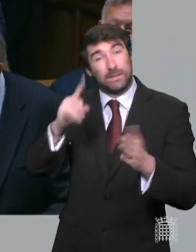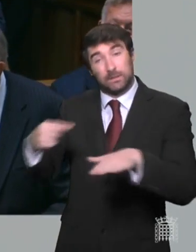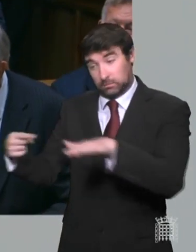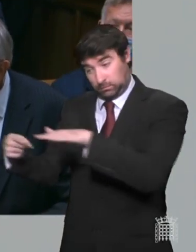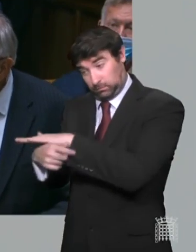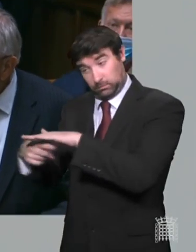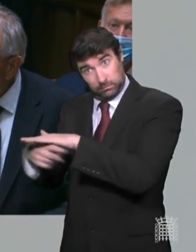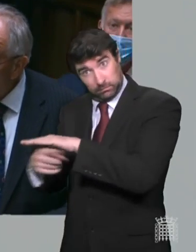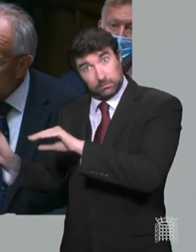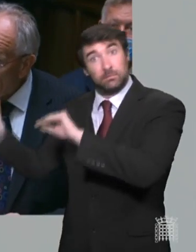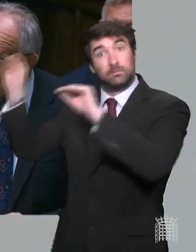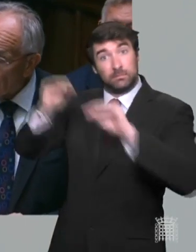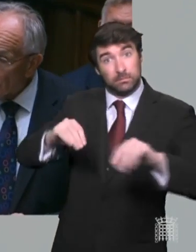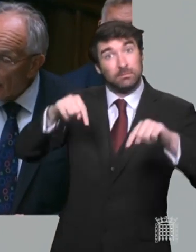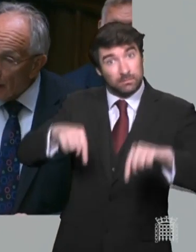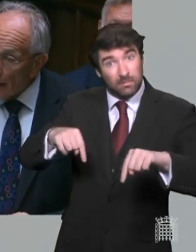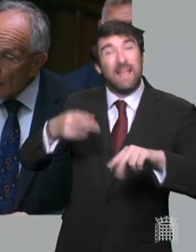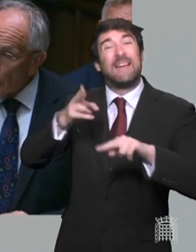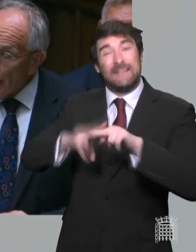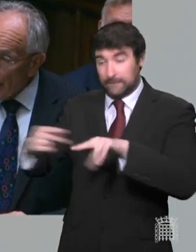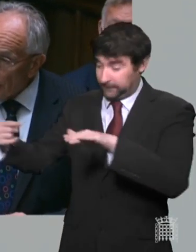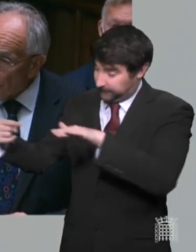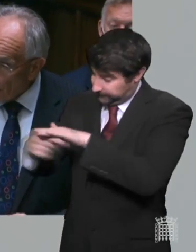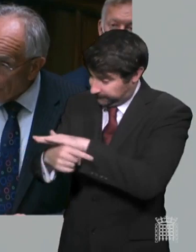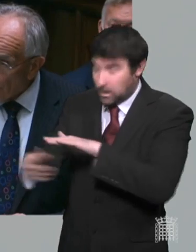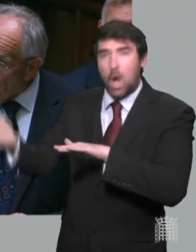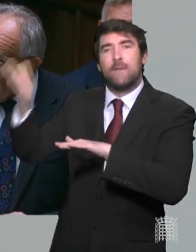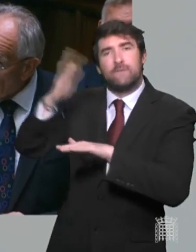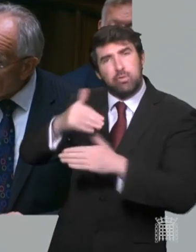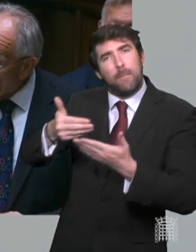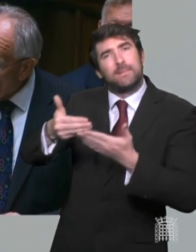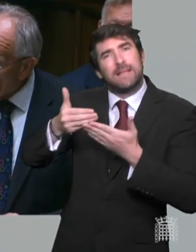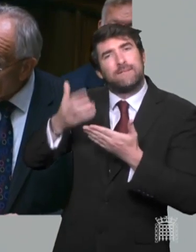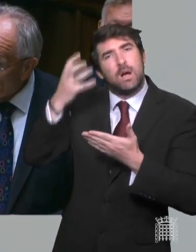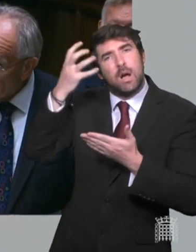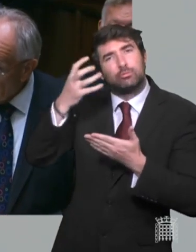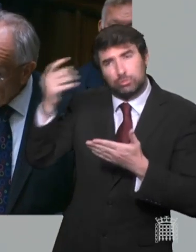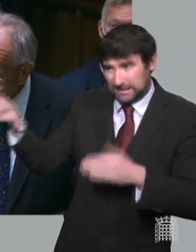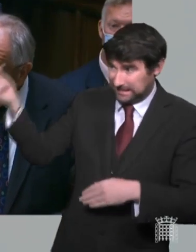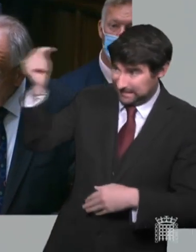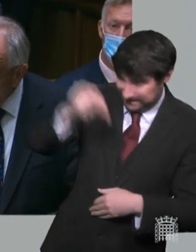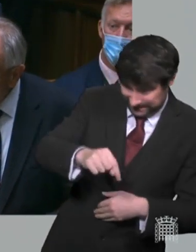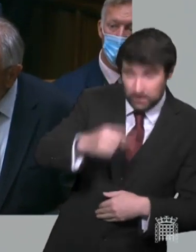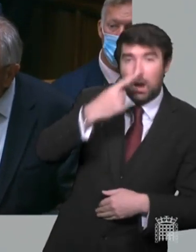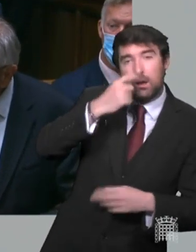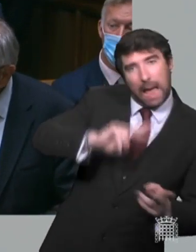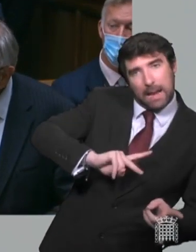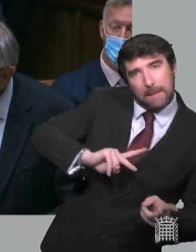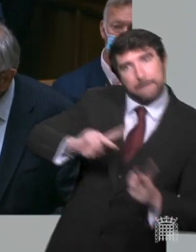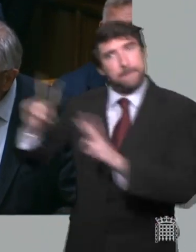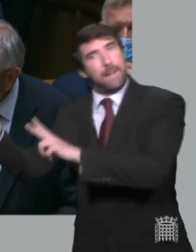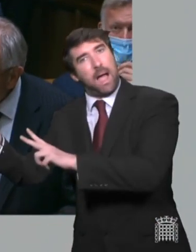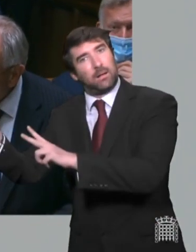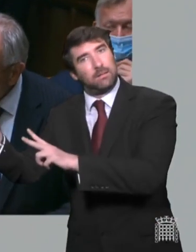safe country, they're returned to that country, and it would end the problem of people coming across the Channel. Would the Prime